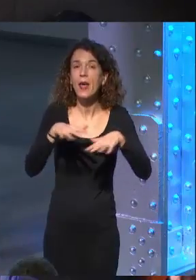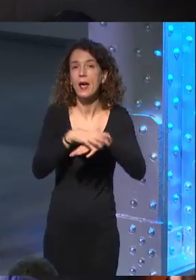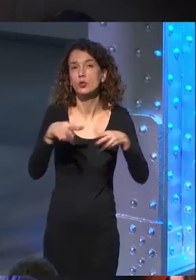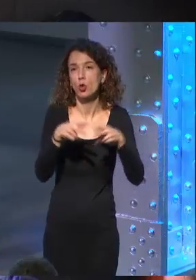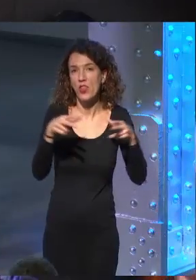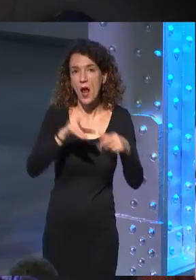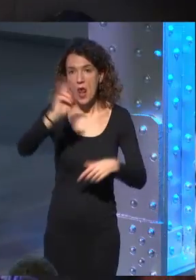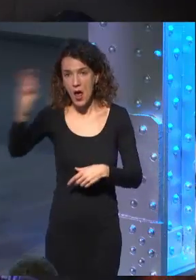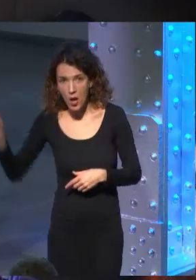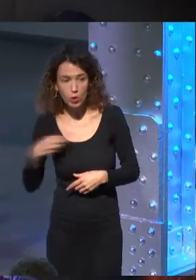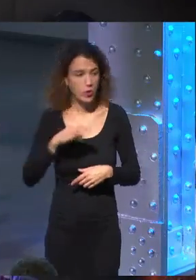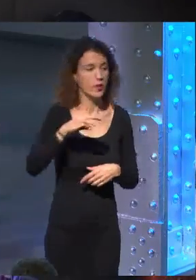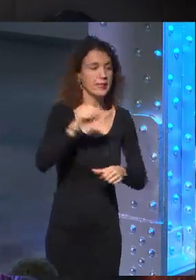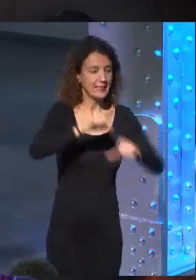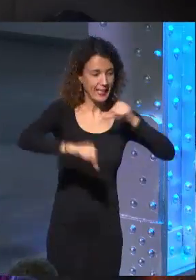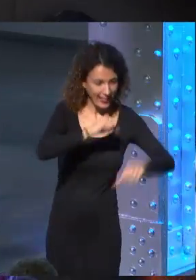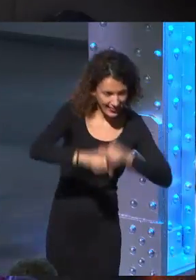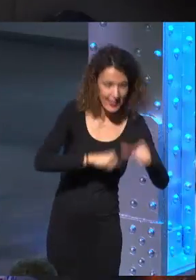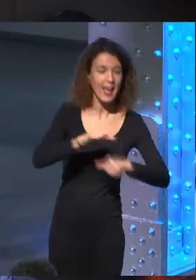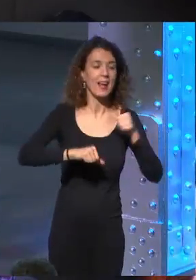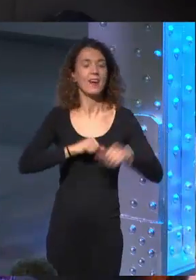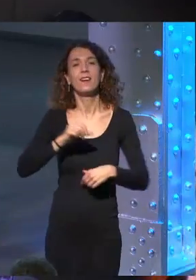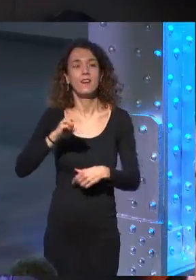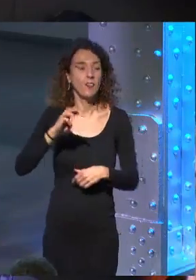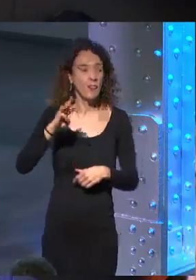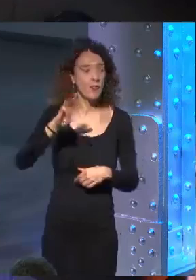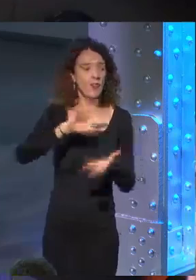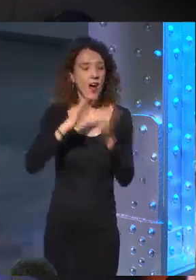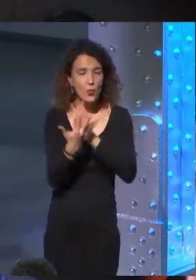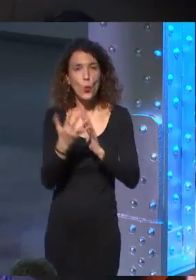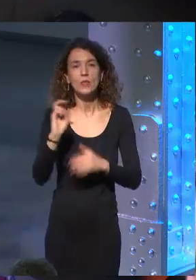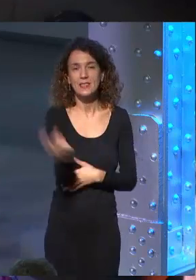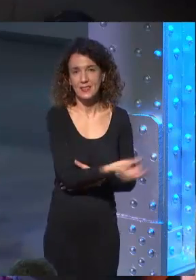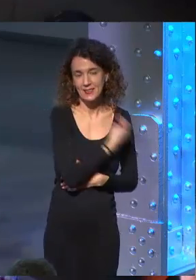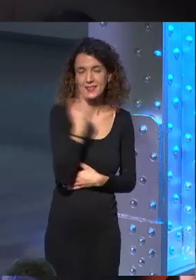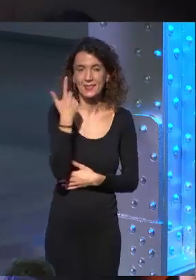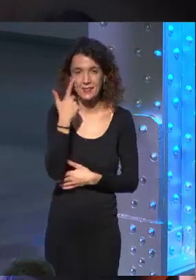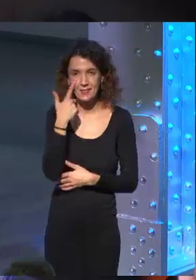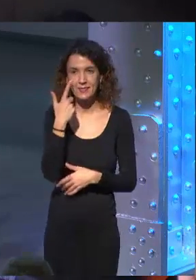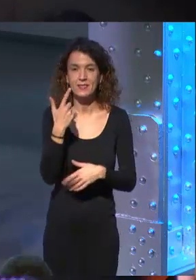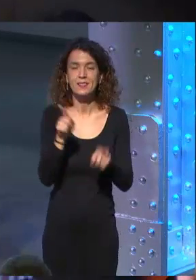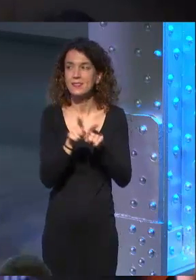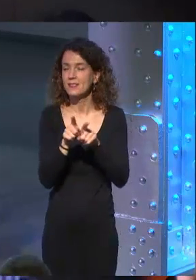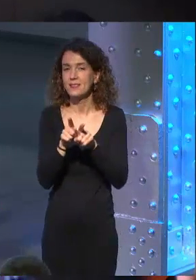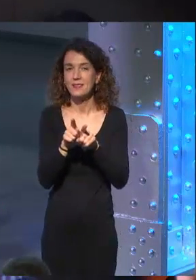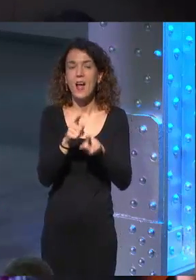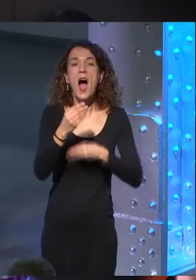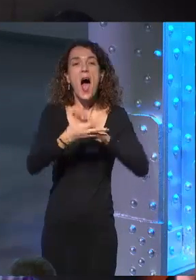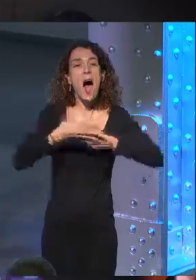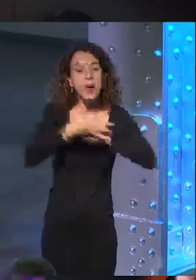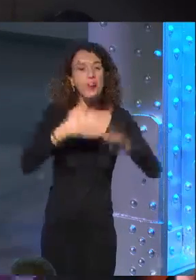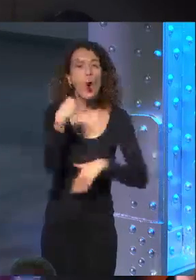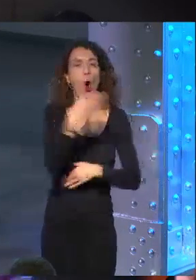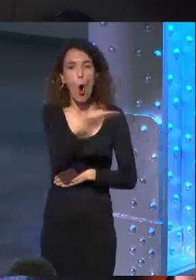you haven't quoted other social networks like Tinder, Badoo. I don't know whether you use them or not. I think that you